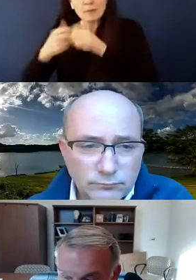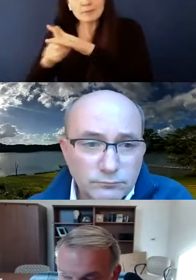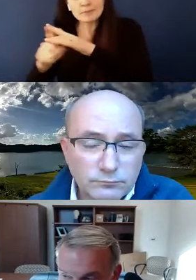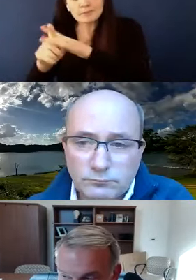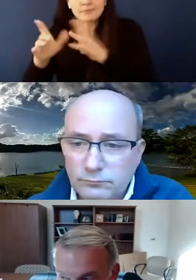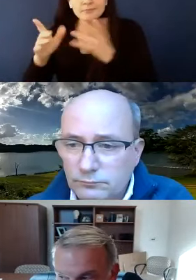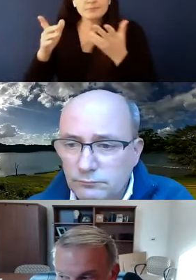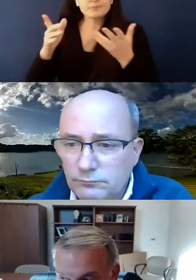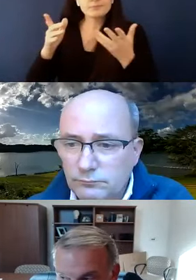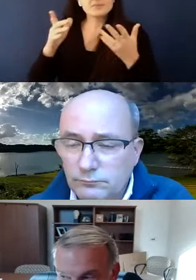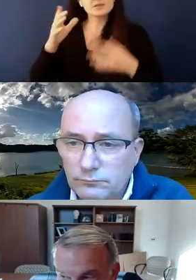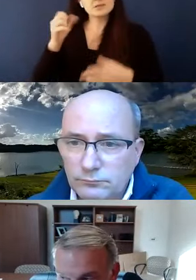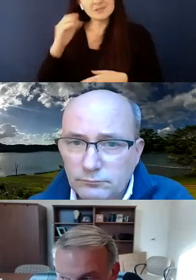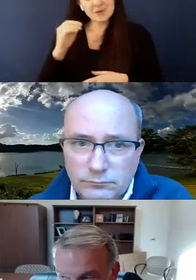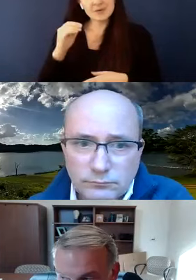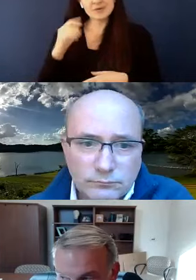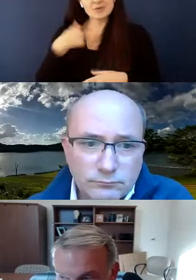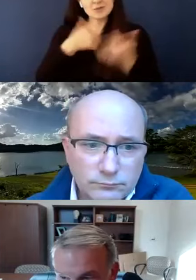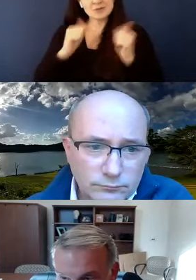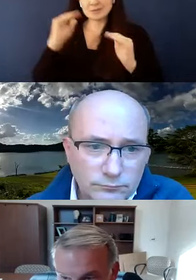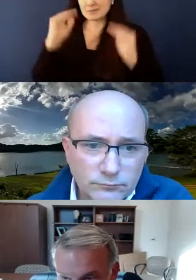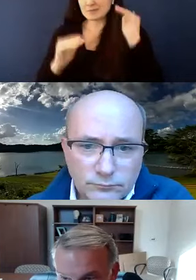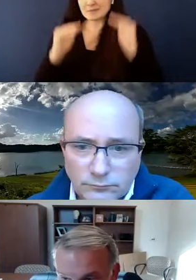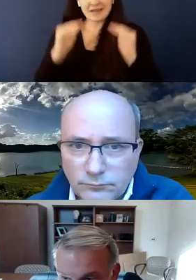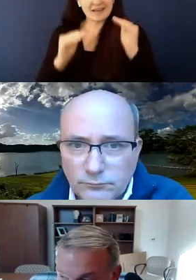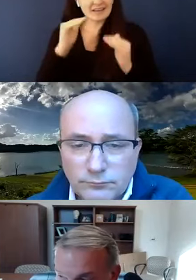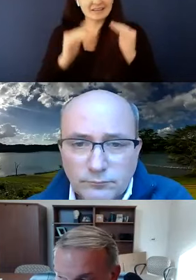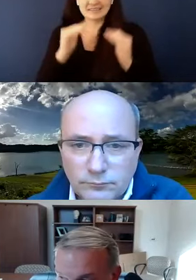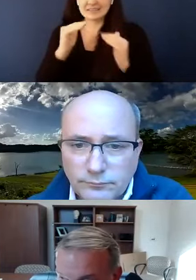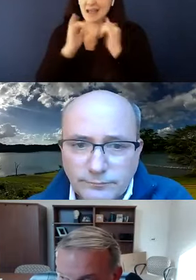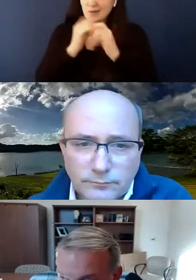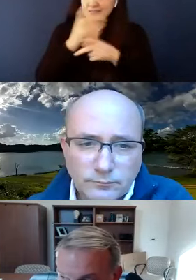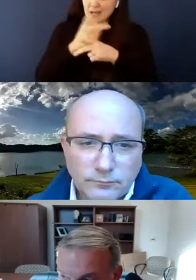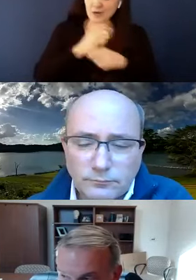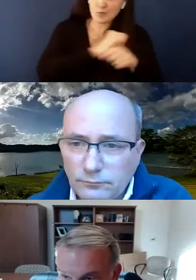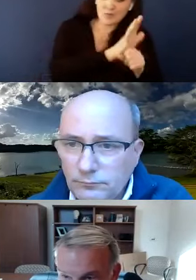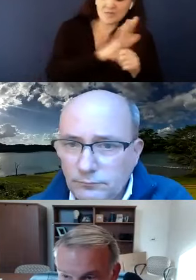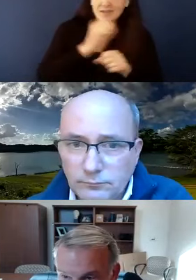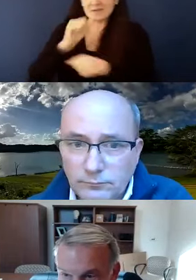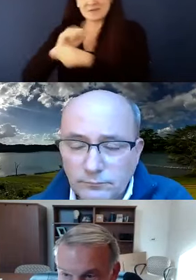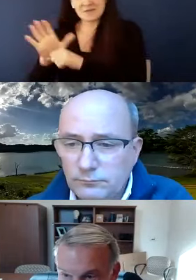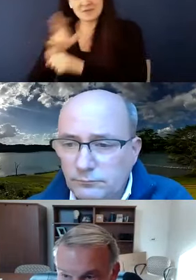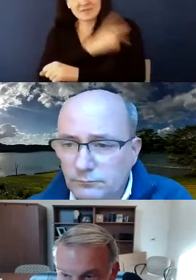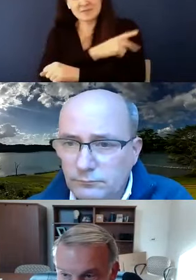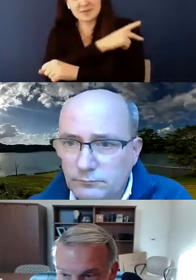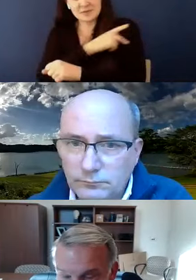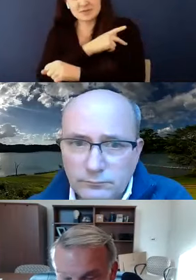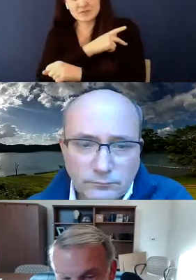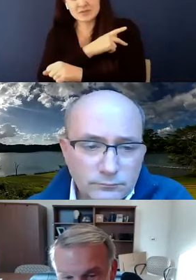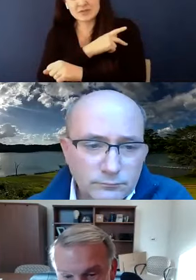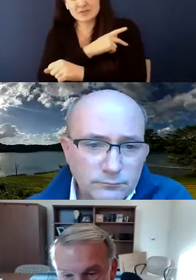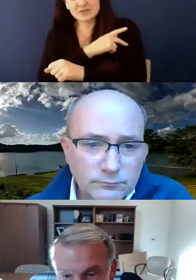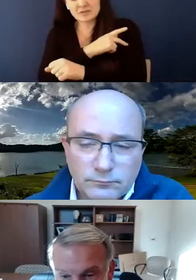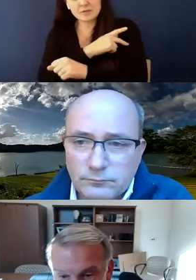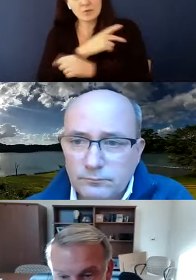diseases. And so we are trying to balance that. And I think we do have an obligation to try and